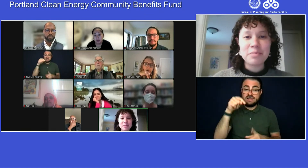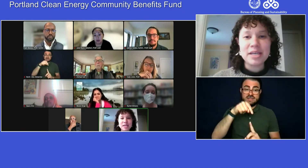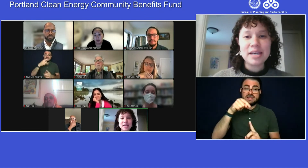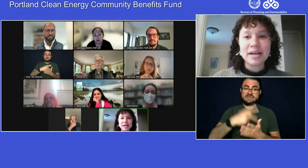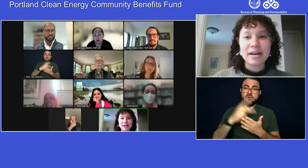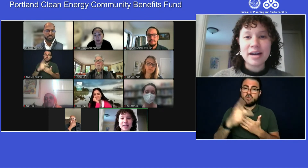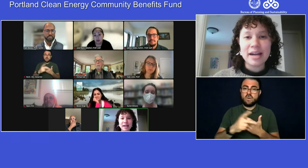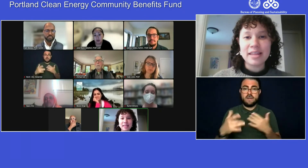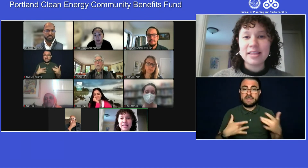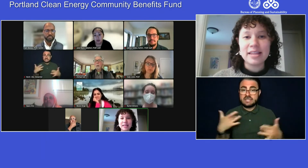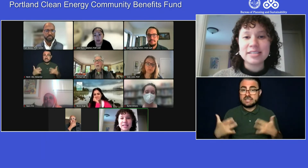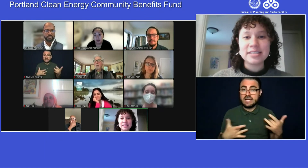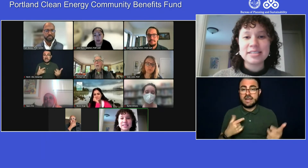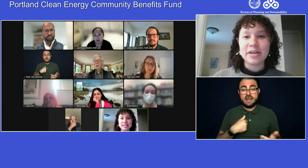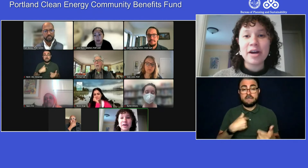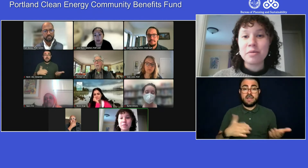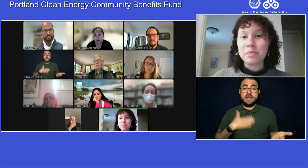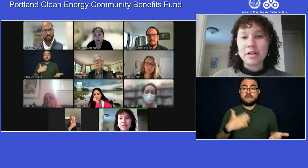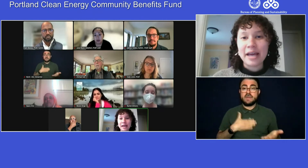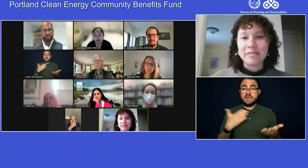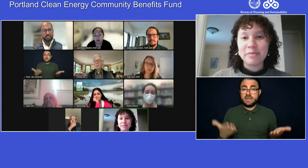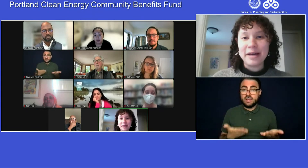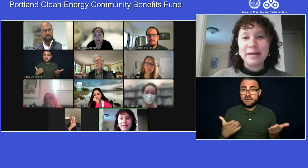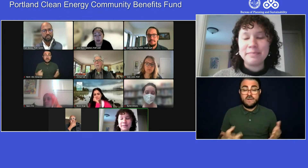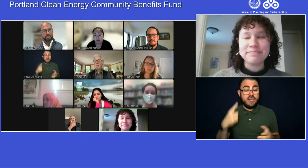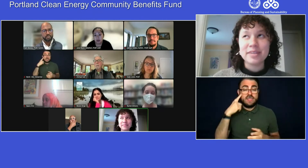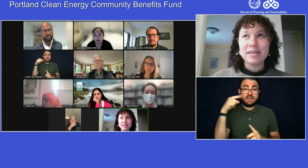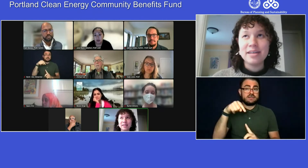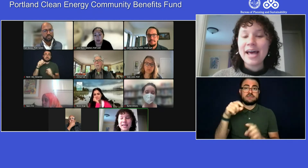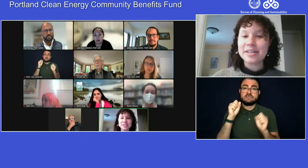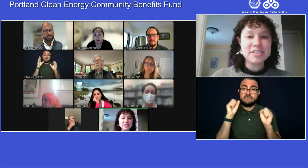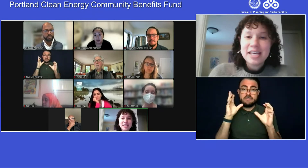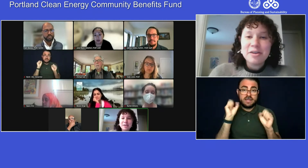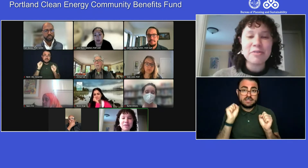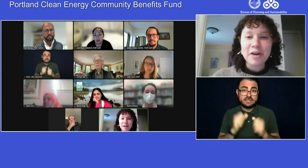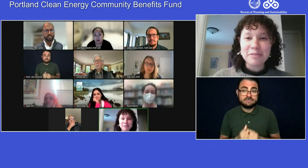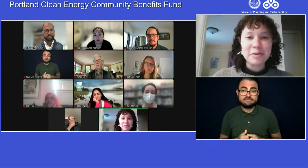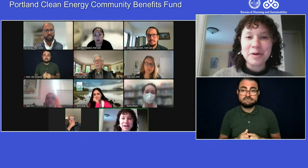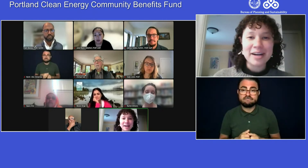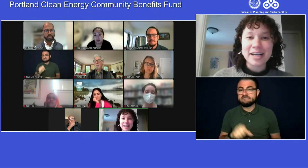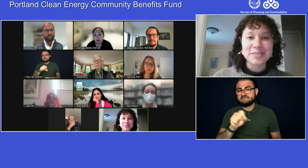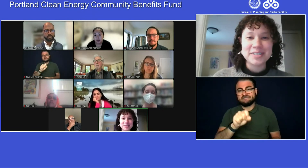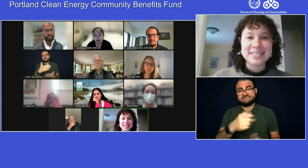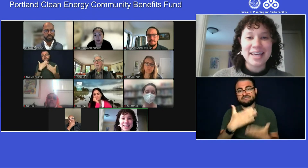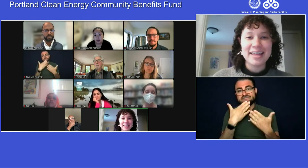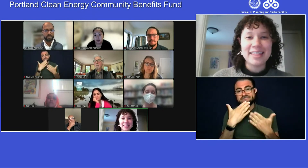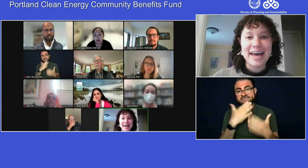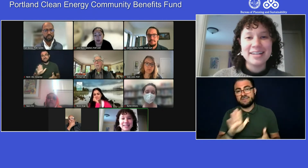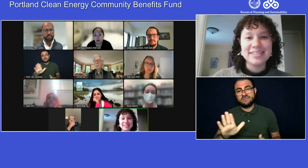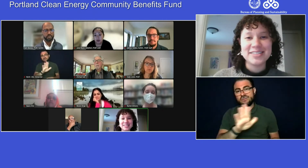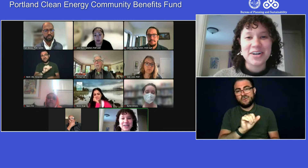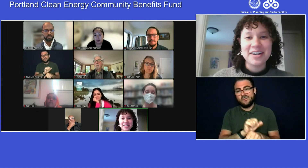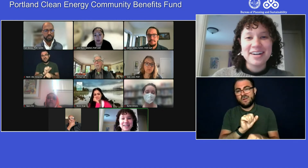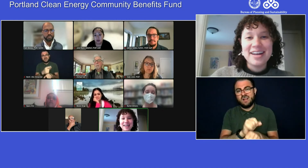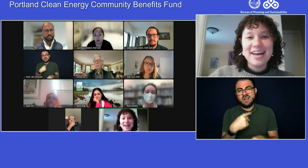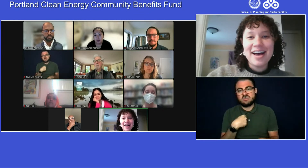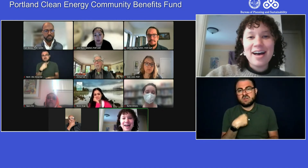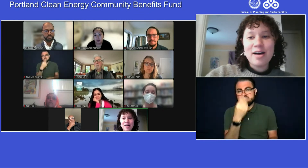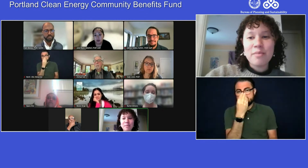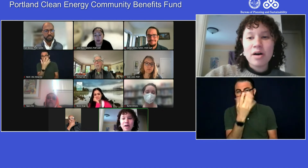happy to be here. And I think that this is incredible. Yeah, just thank you for all of your work. I just want to say that to